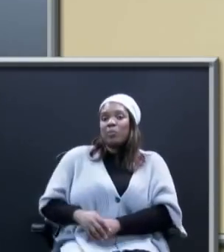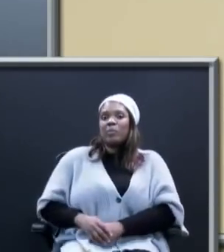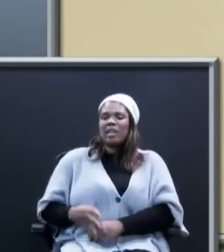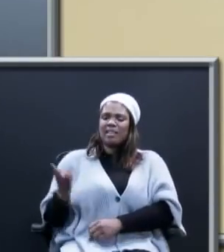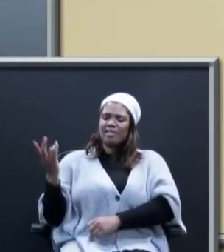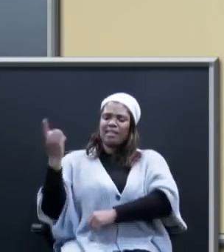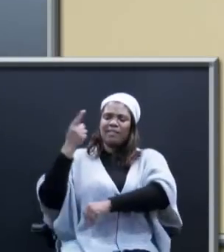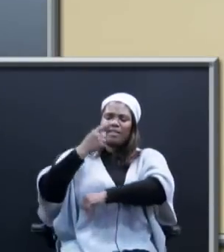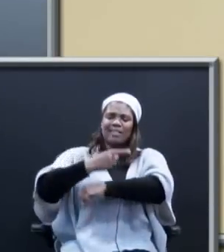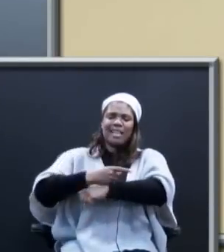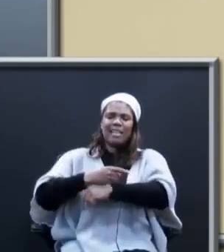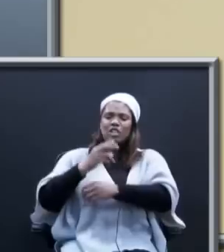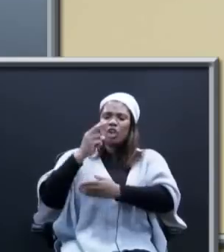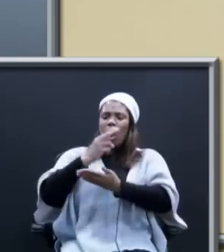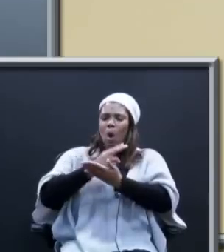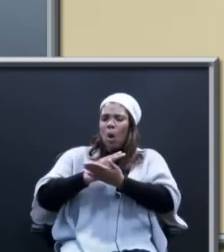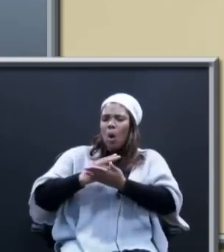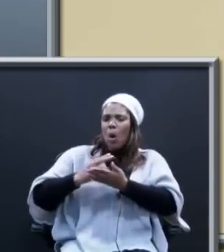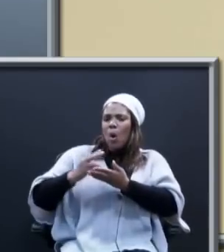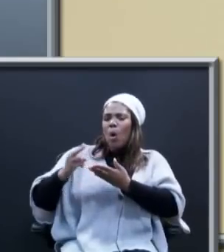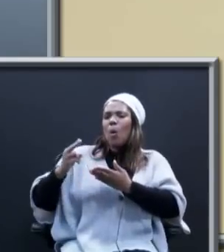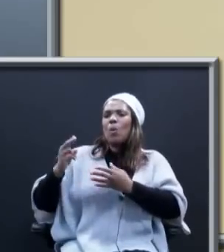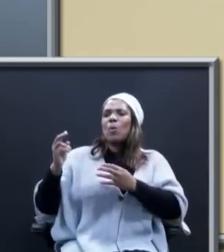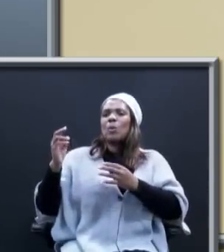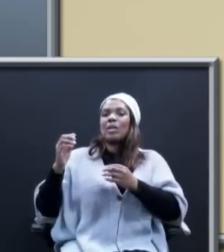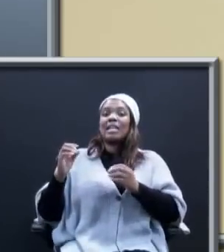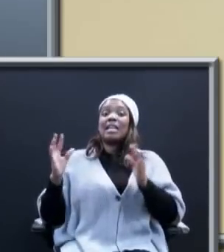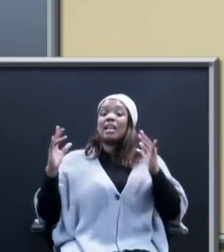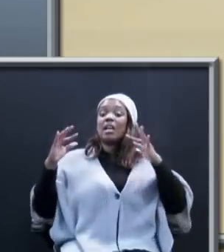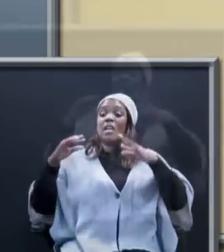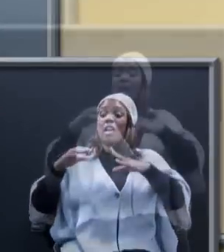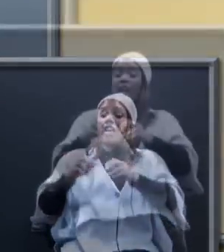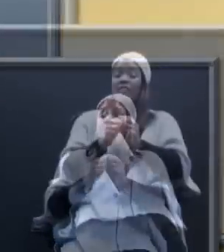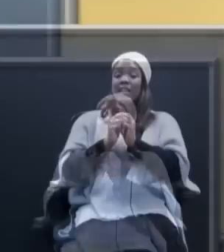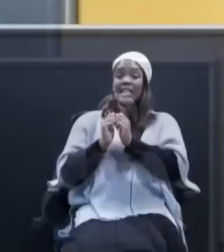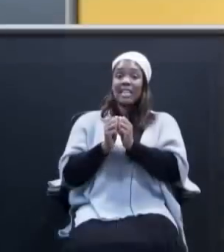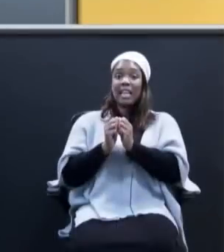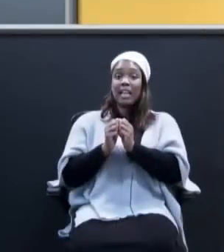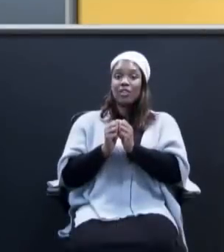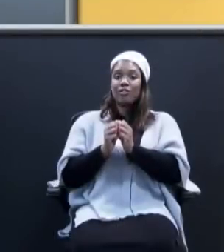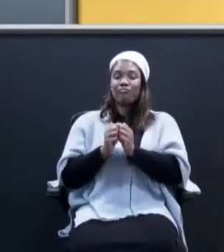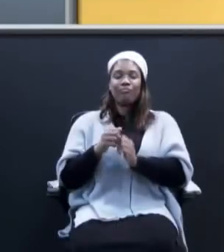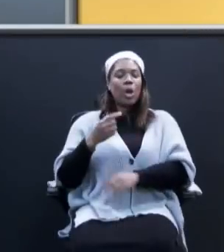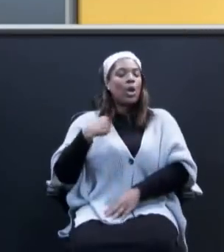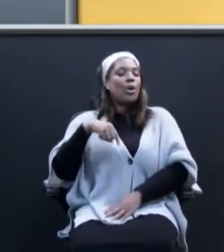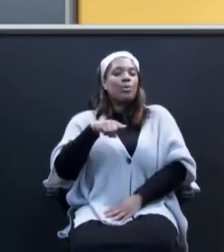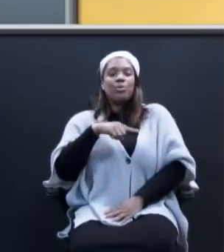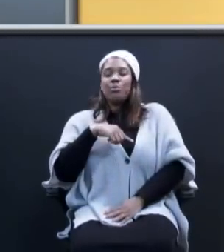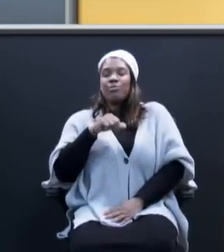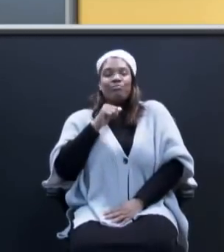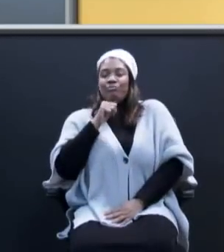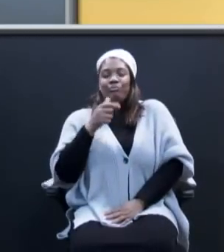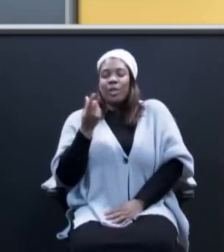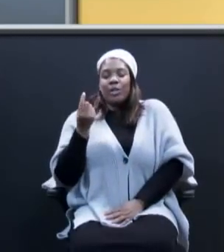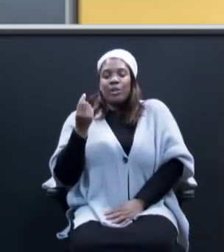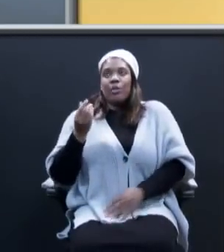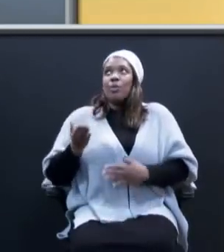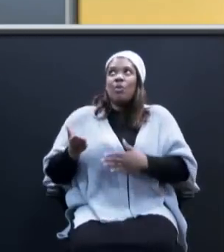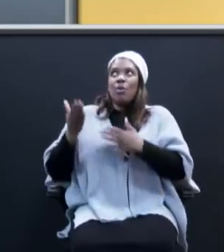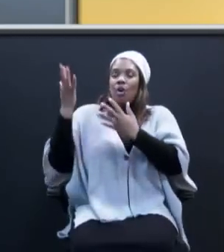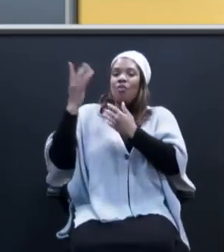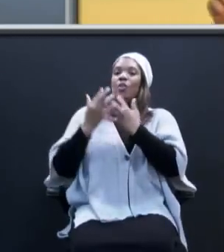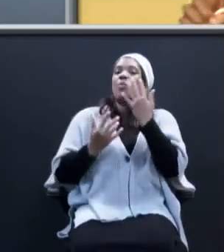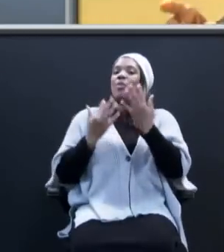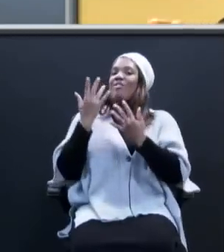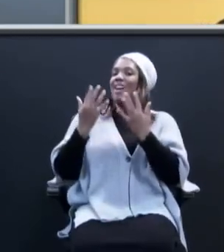holy convocation. You shall do no servile work therein. Now, we don't do the offering anymore, sisters and brothers, since Jesus died. But you're